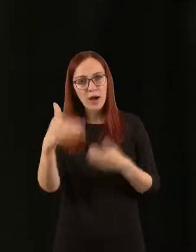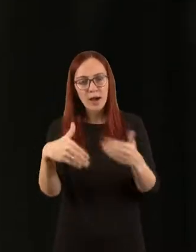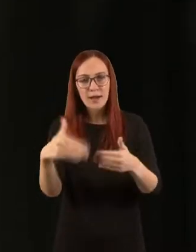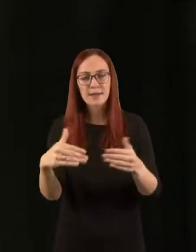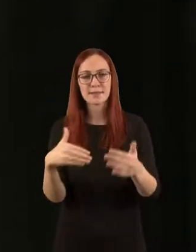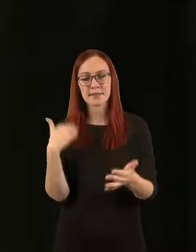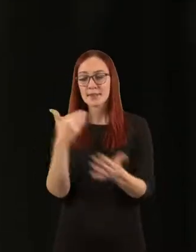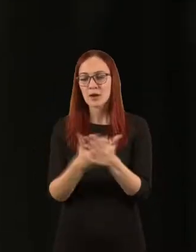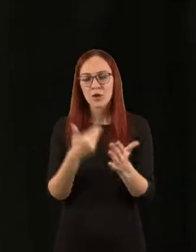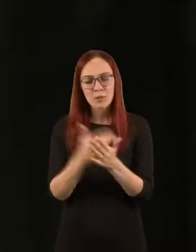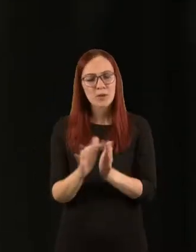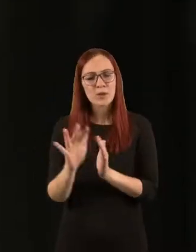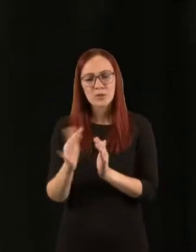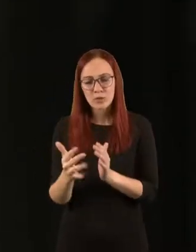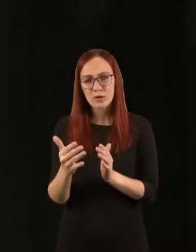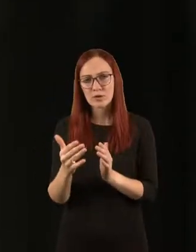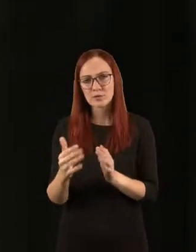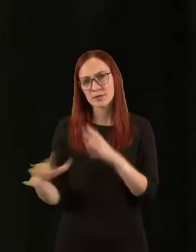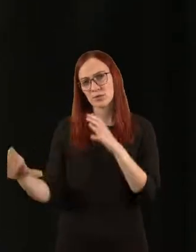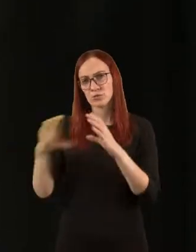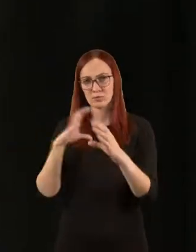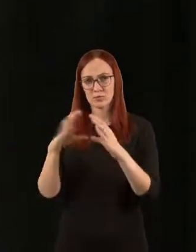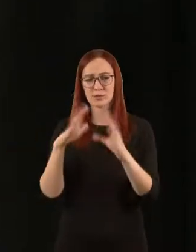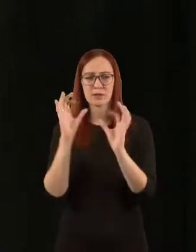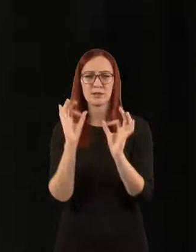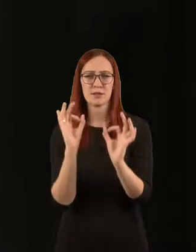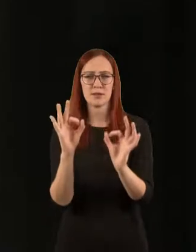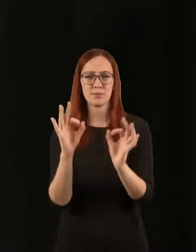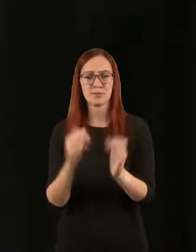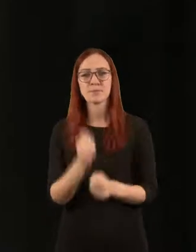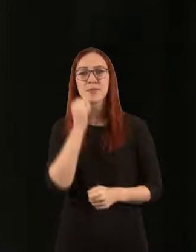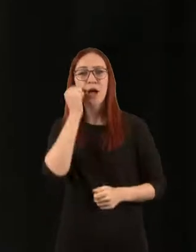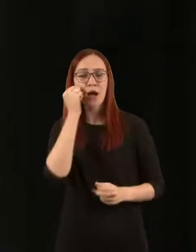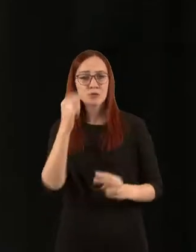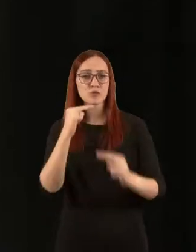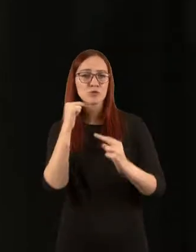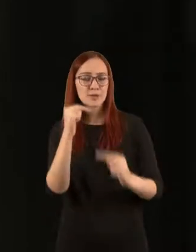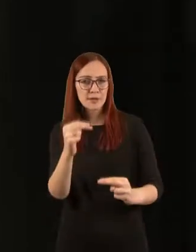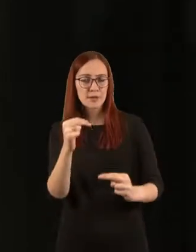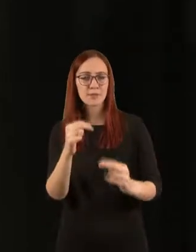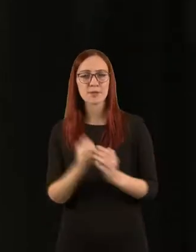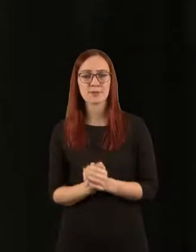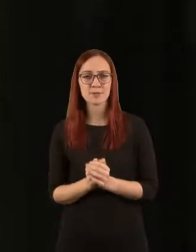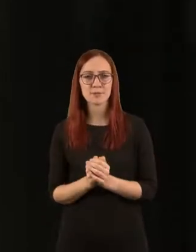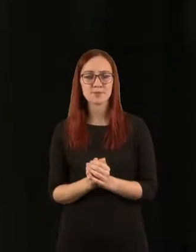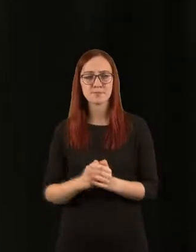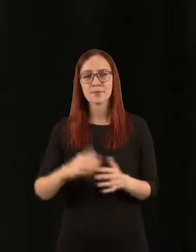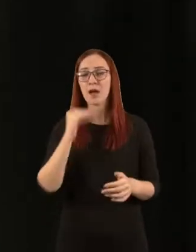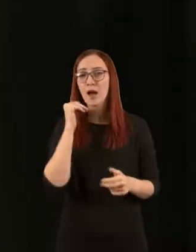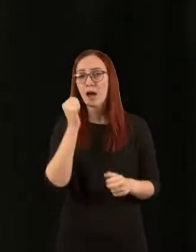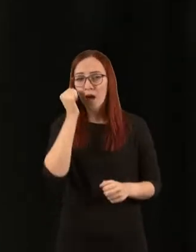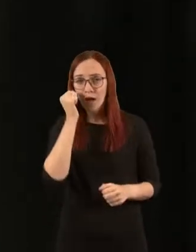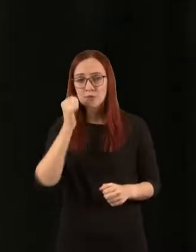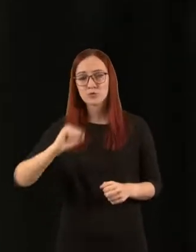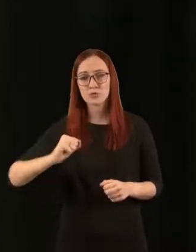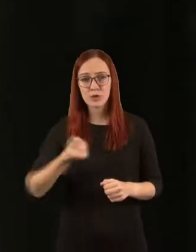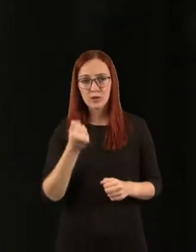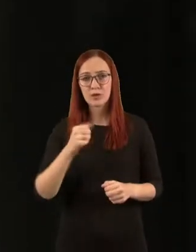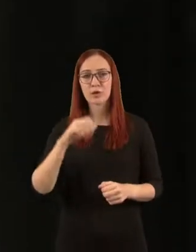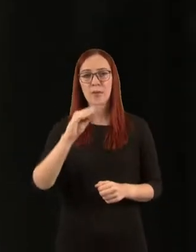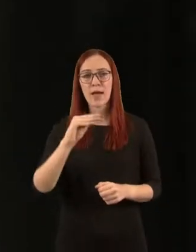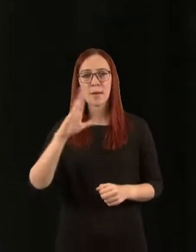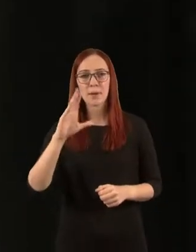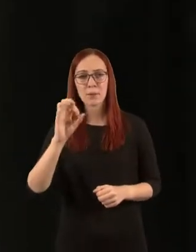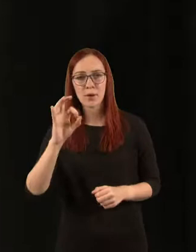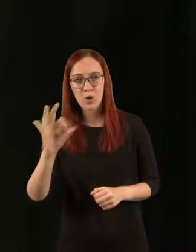all the recommendations and proposals. So we need to consult more with society. So that is all in a